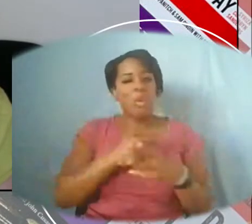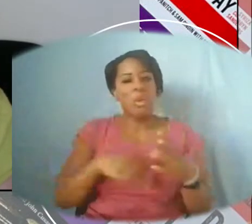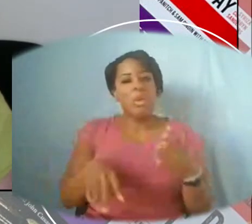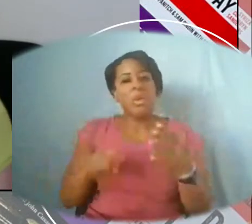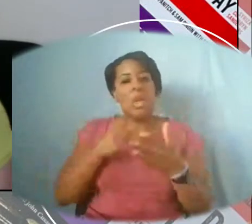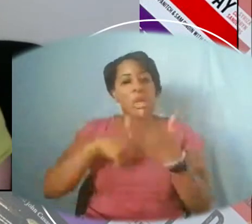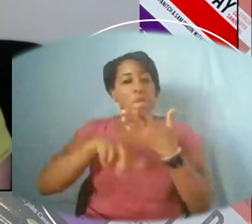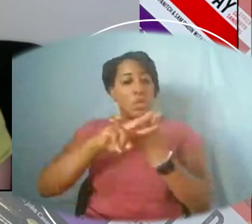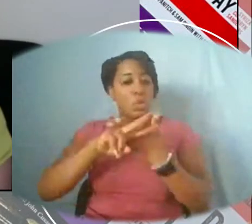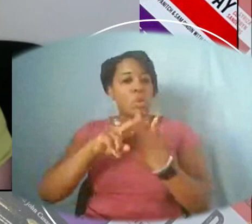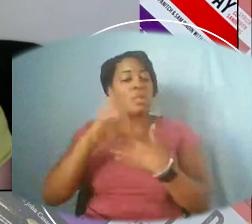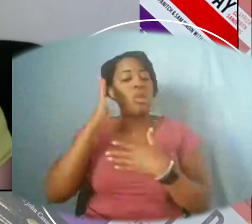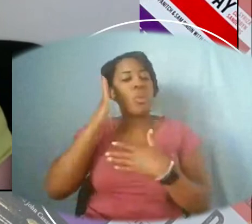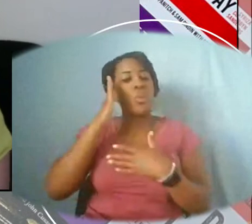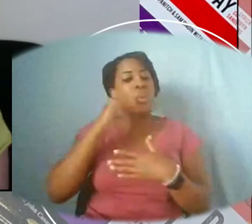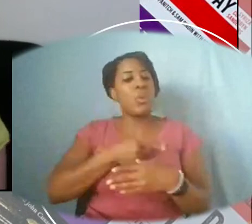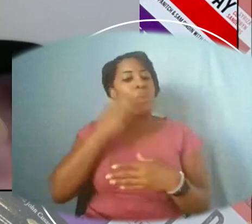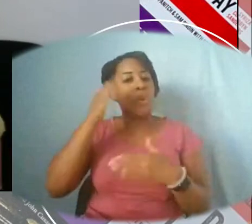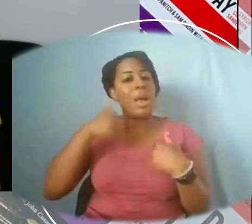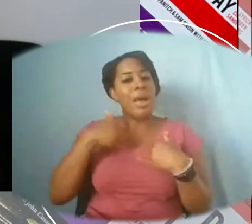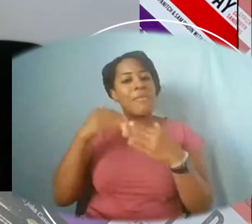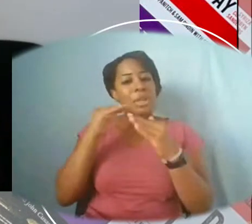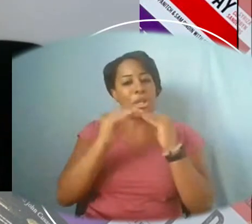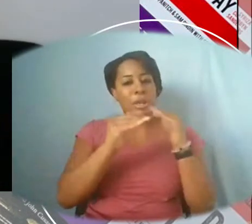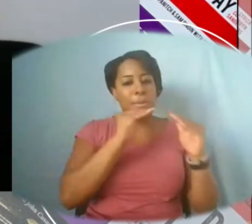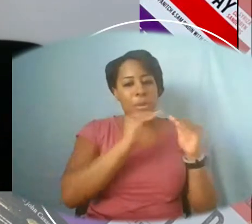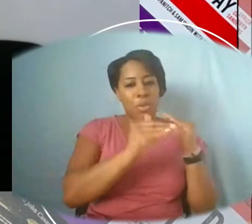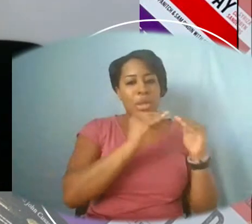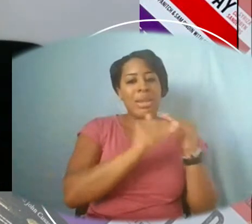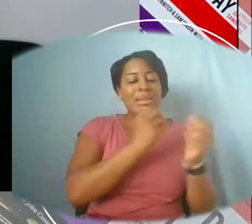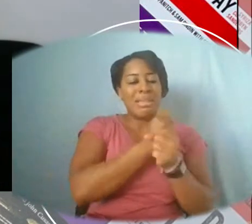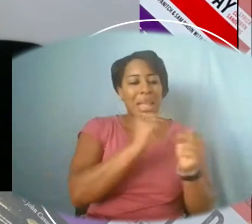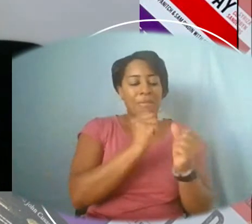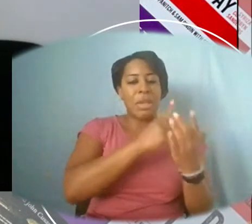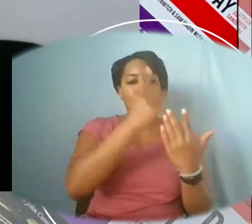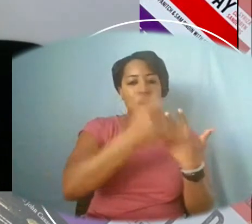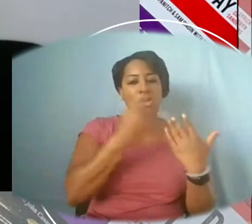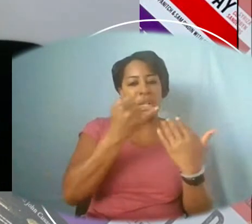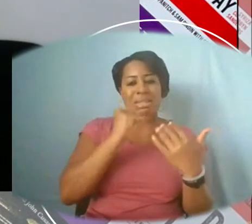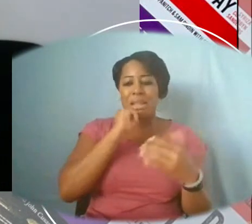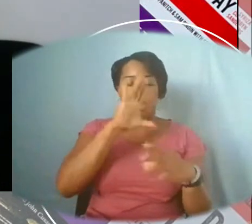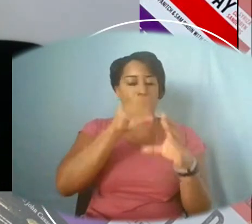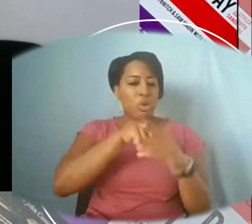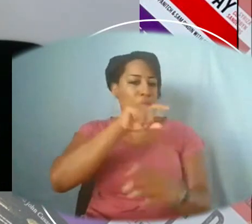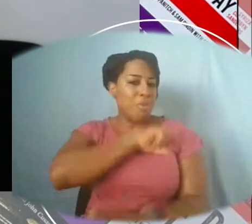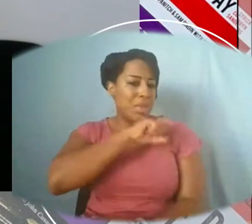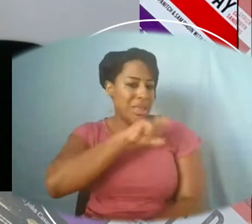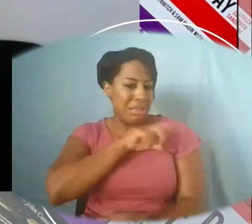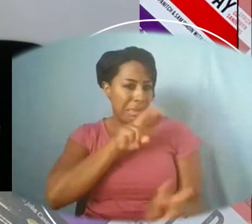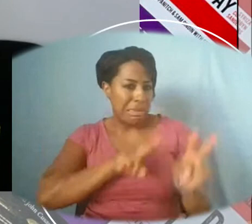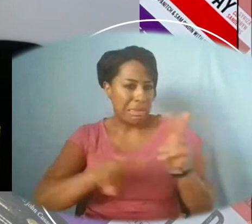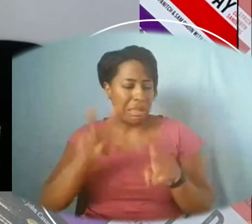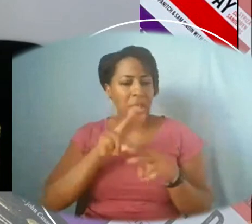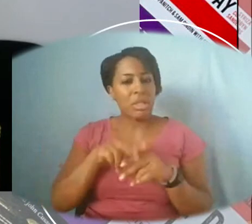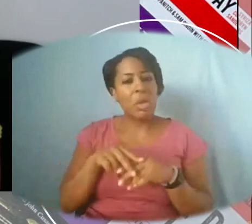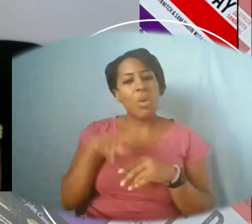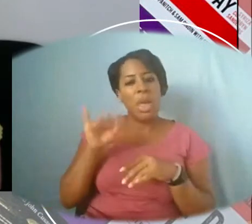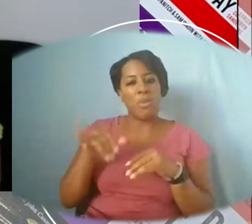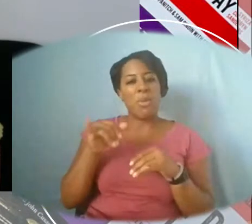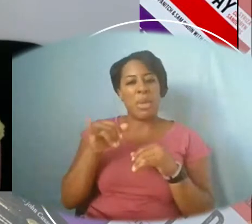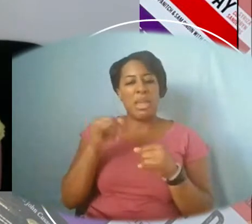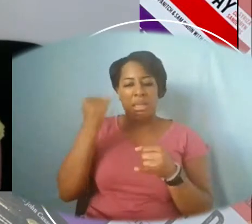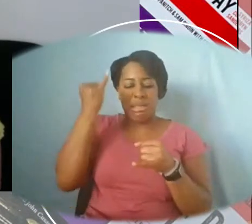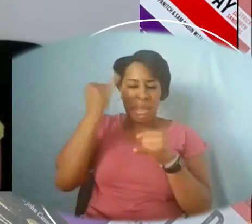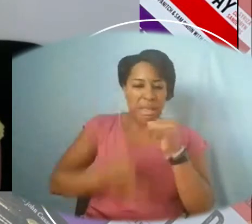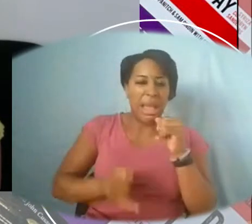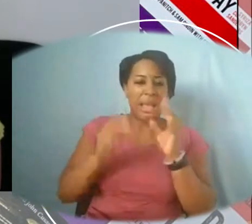safety projects without policing, and this will be the final conversation to wrap up our political education series. And